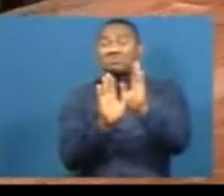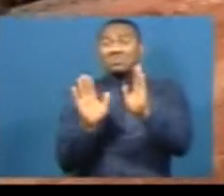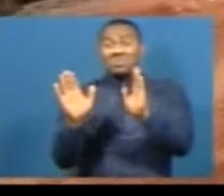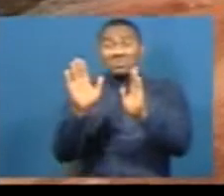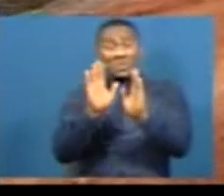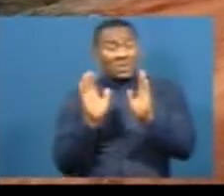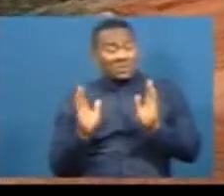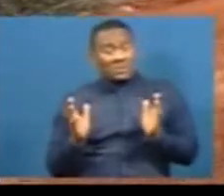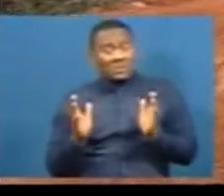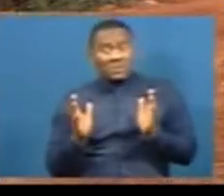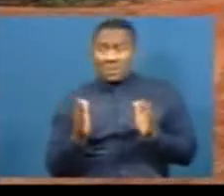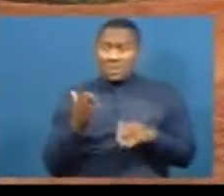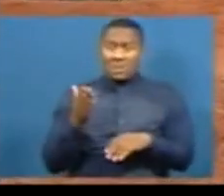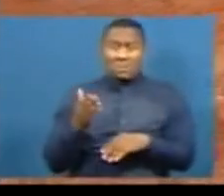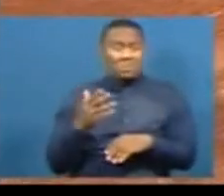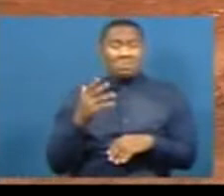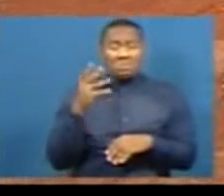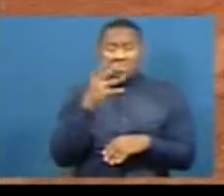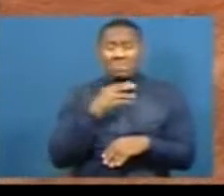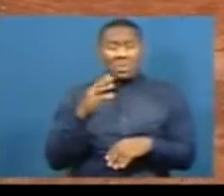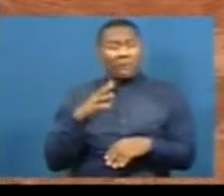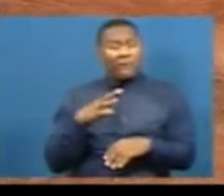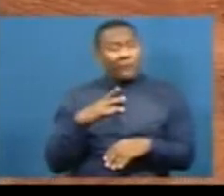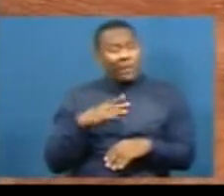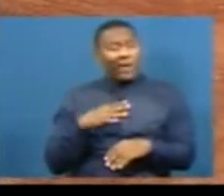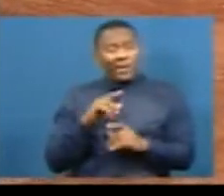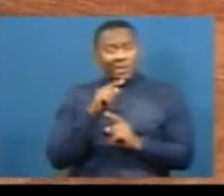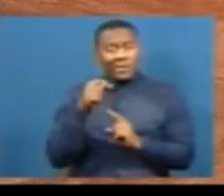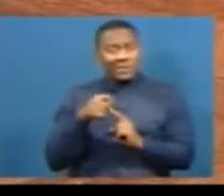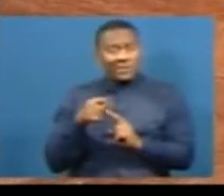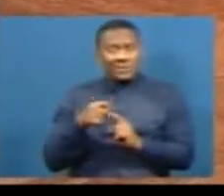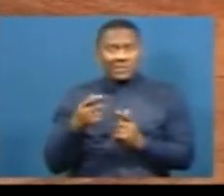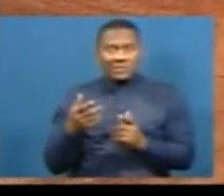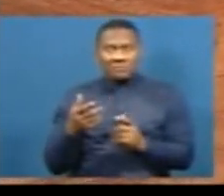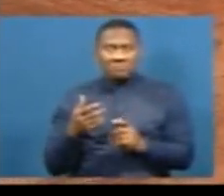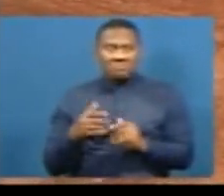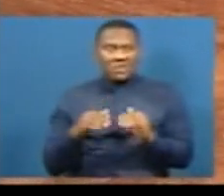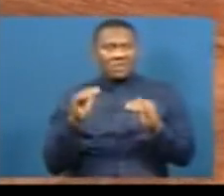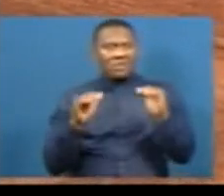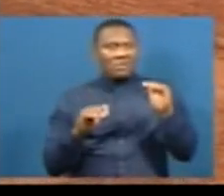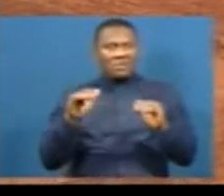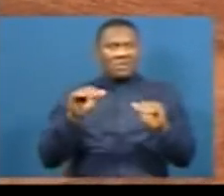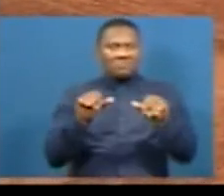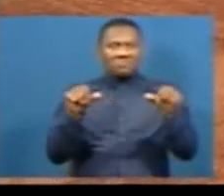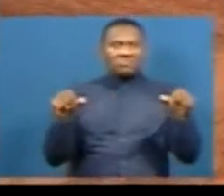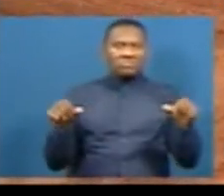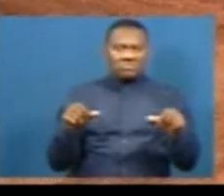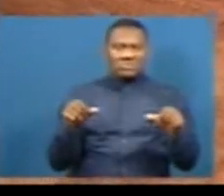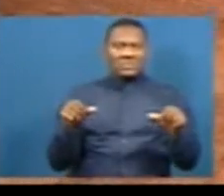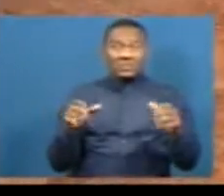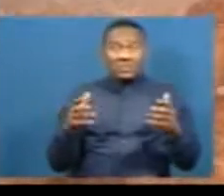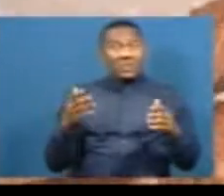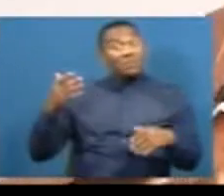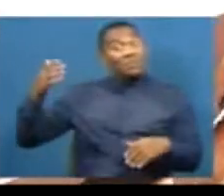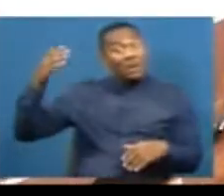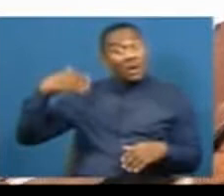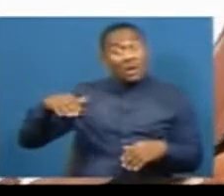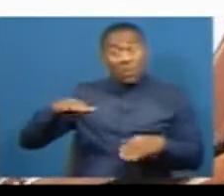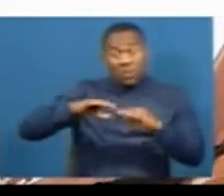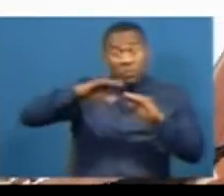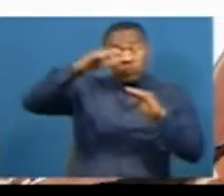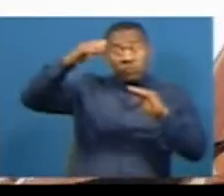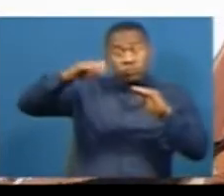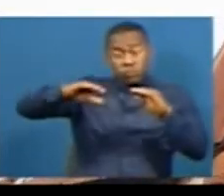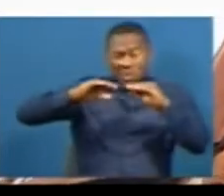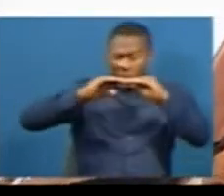Tetrefu is said to be a nice town, it has uneven topography. However, this once beautiful landscape